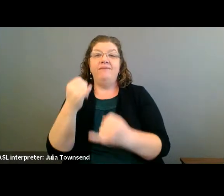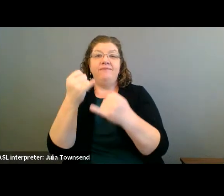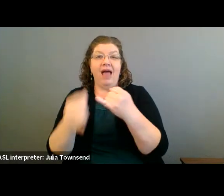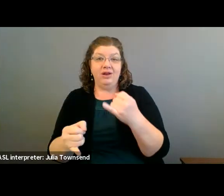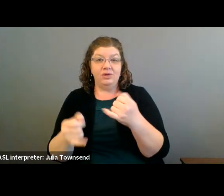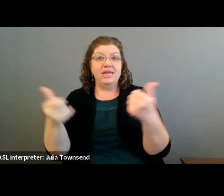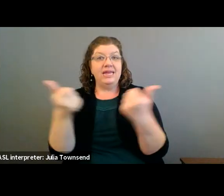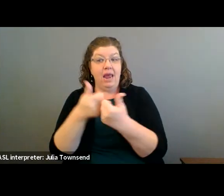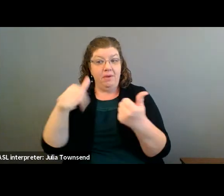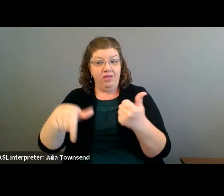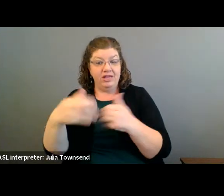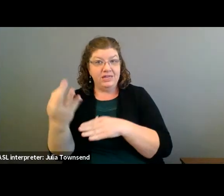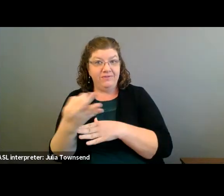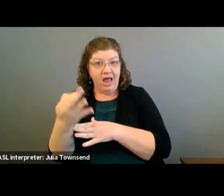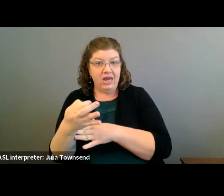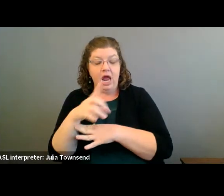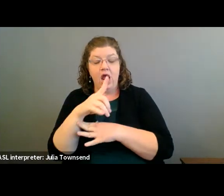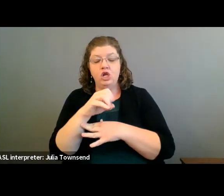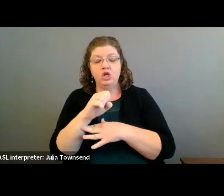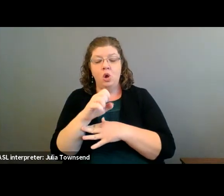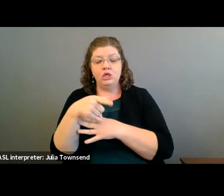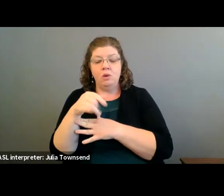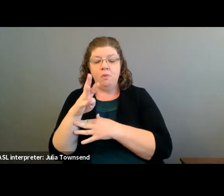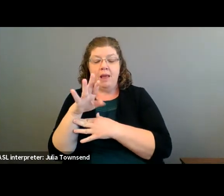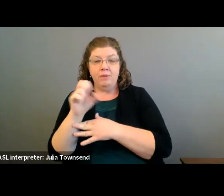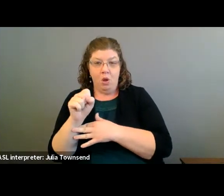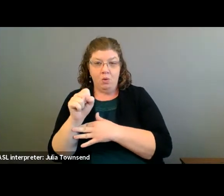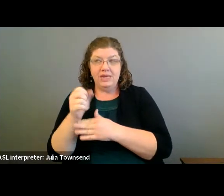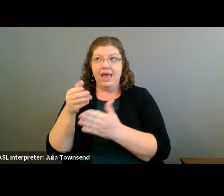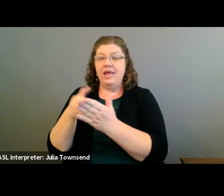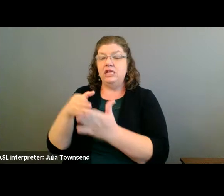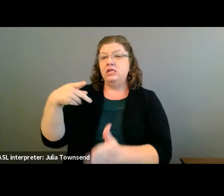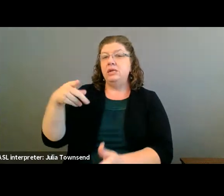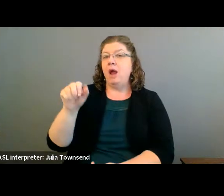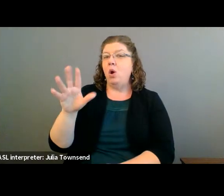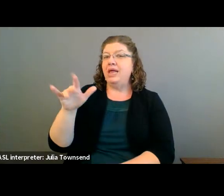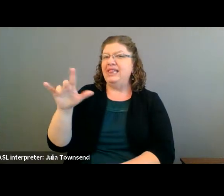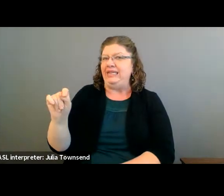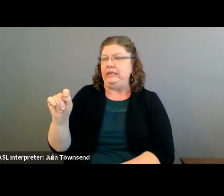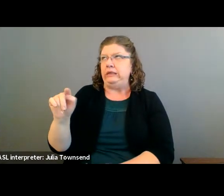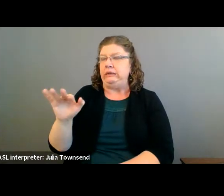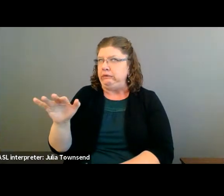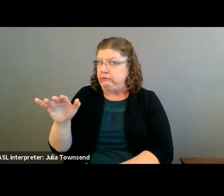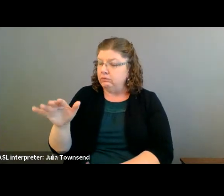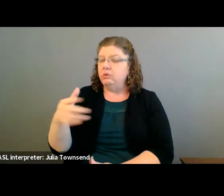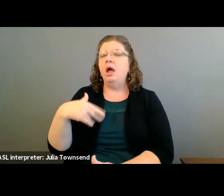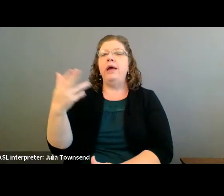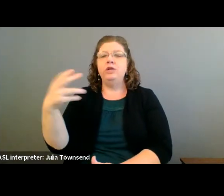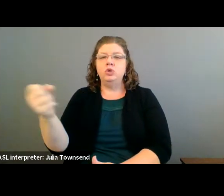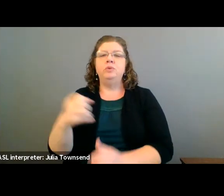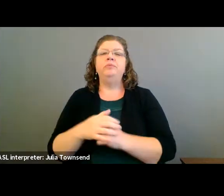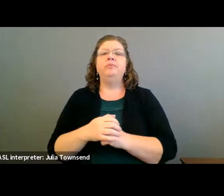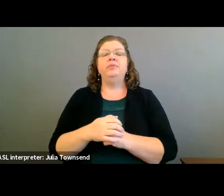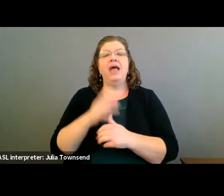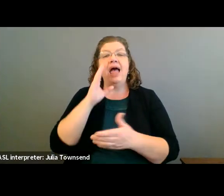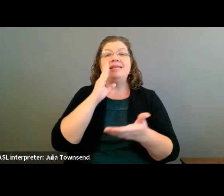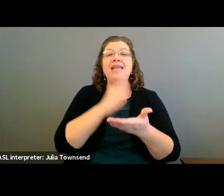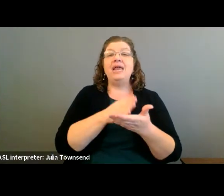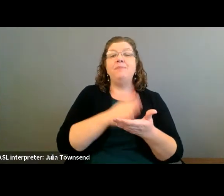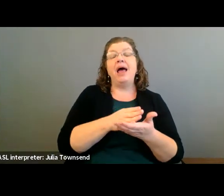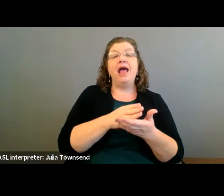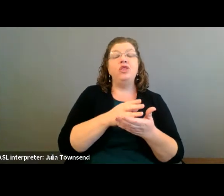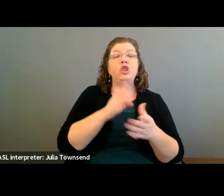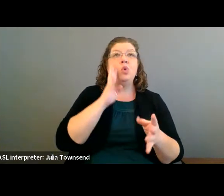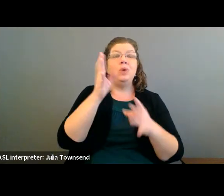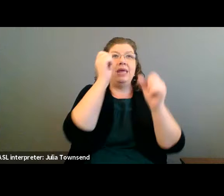this Friday at Dos Pueblos against Paraclete High School. I stopped by Santa Barbara High's reimagined prom at Peabody